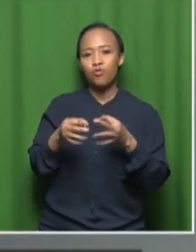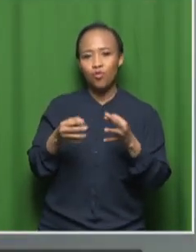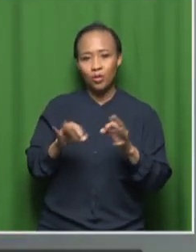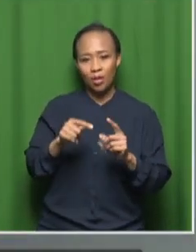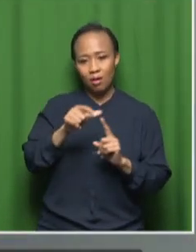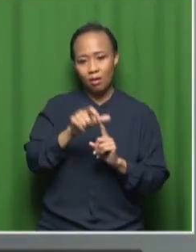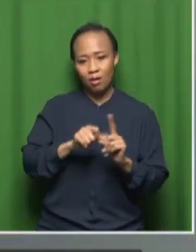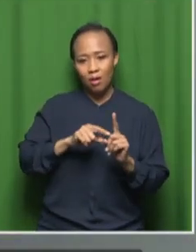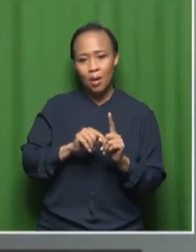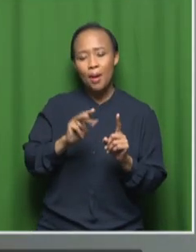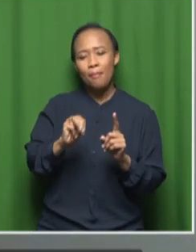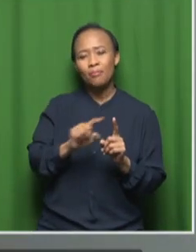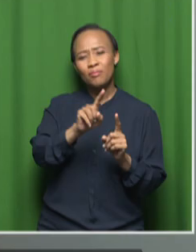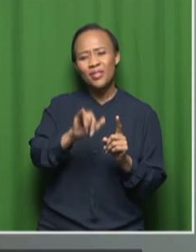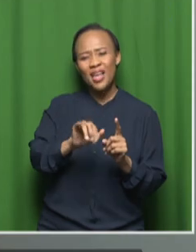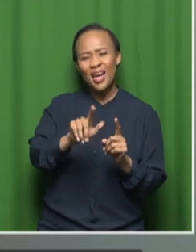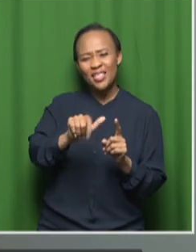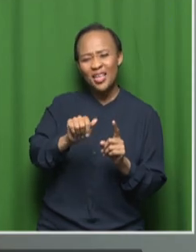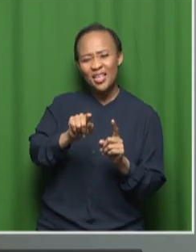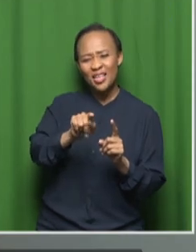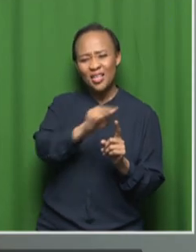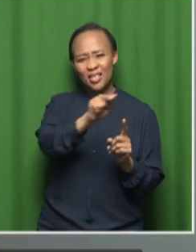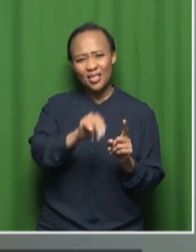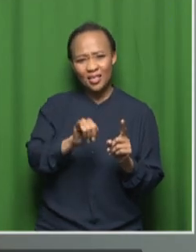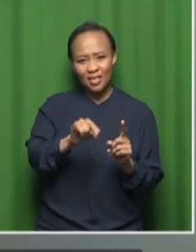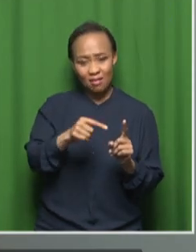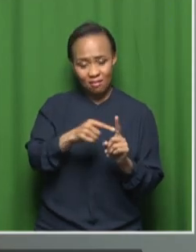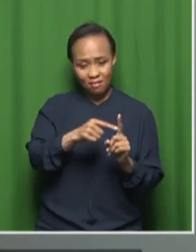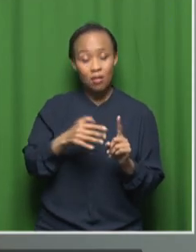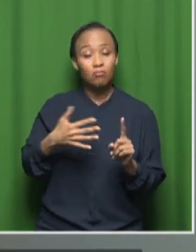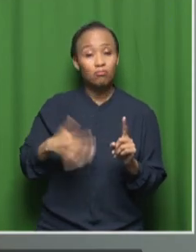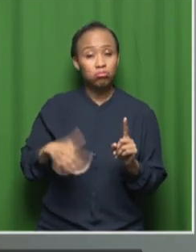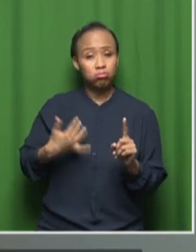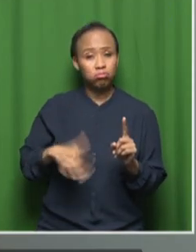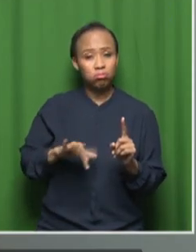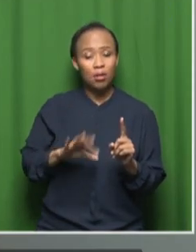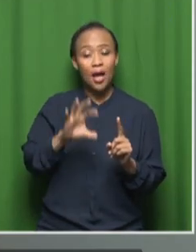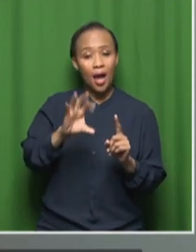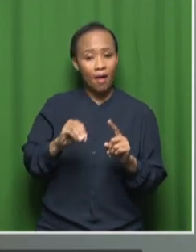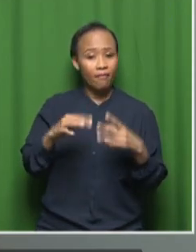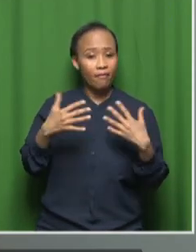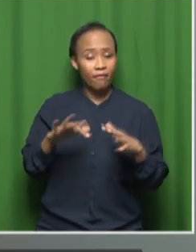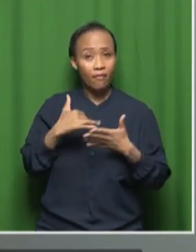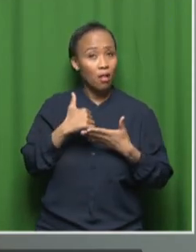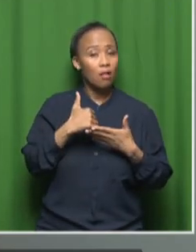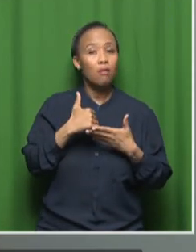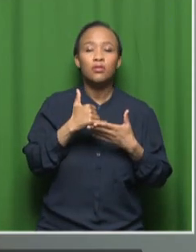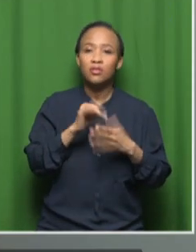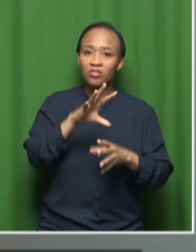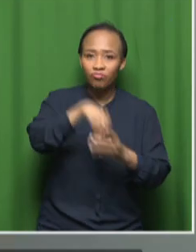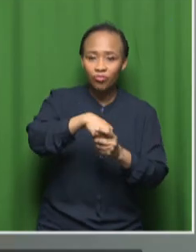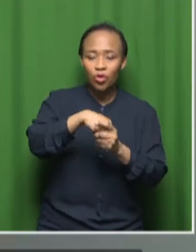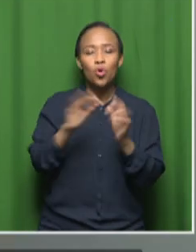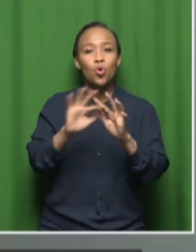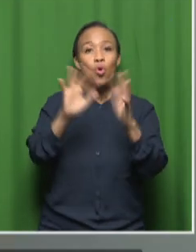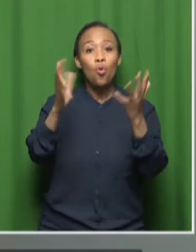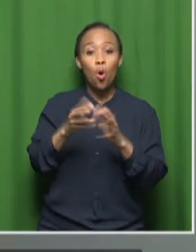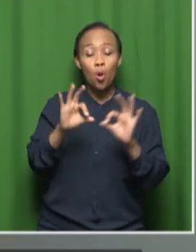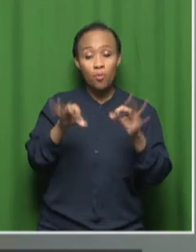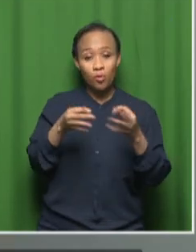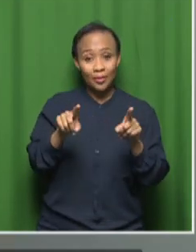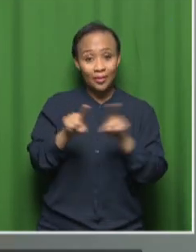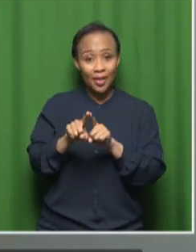and legacy of the legendary South African composer who has made an indelible contribution to the world of music and also cultural heritage. Now,